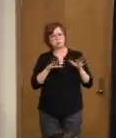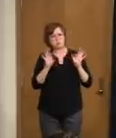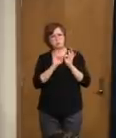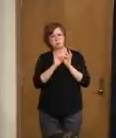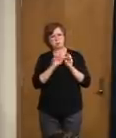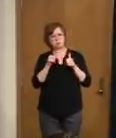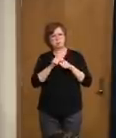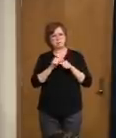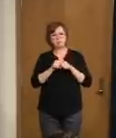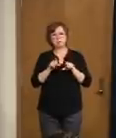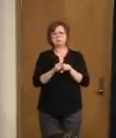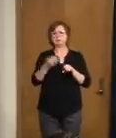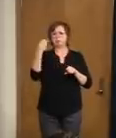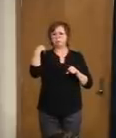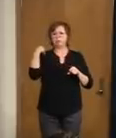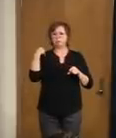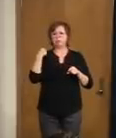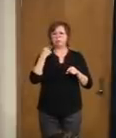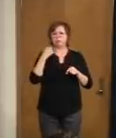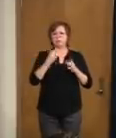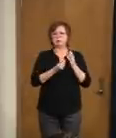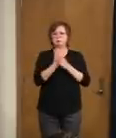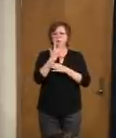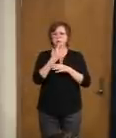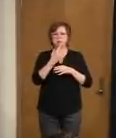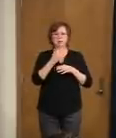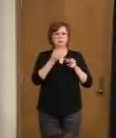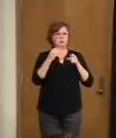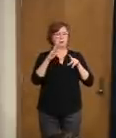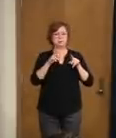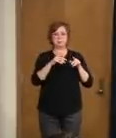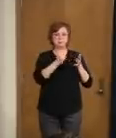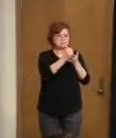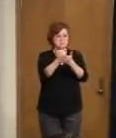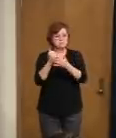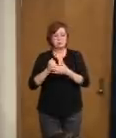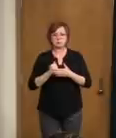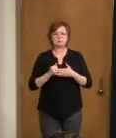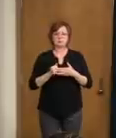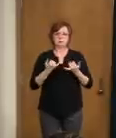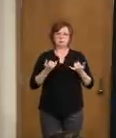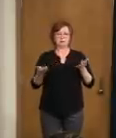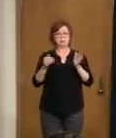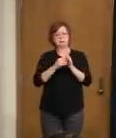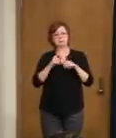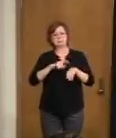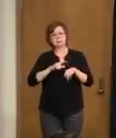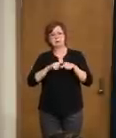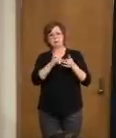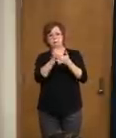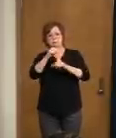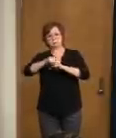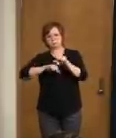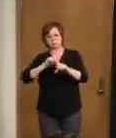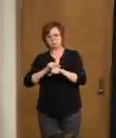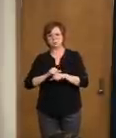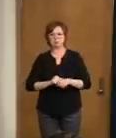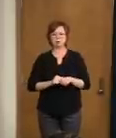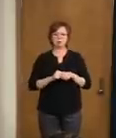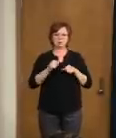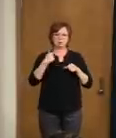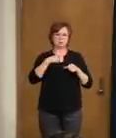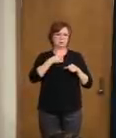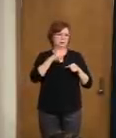way. And of course, if individuals need assistance with isolating, public health and social services and other agencies are there to